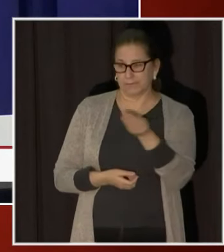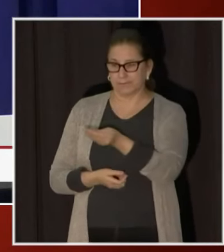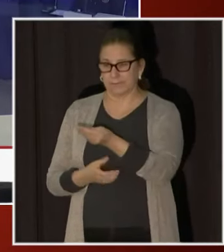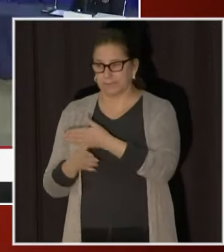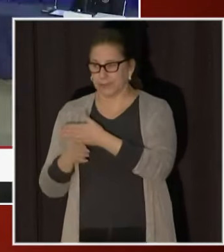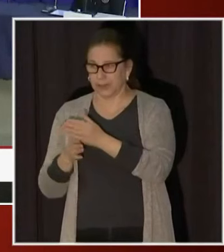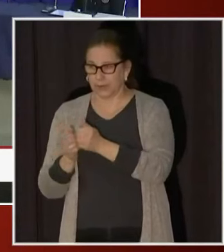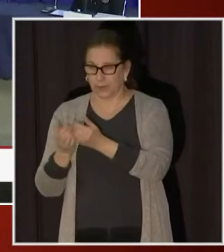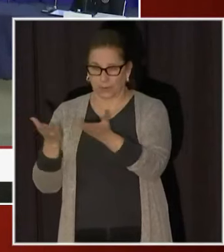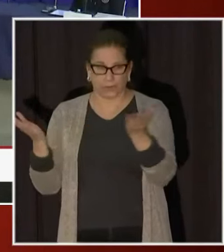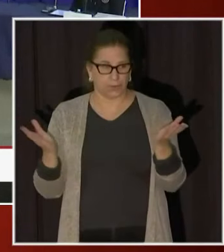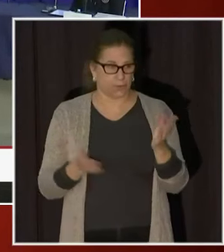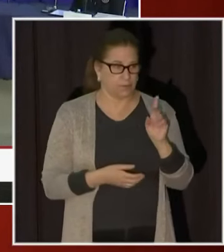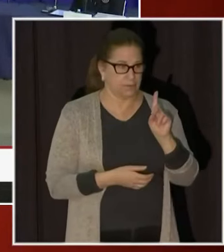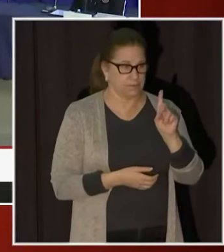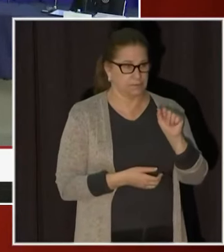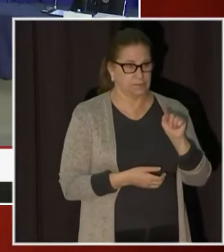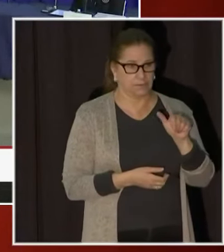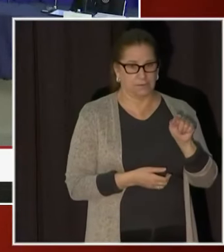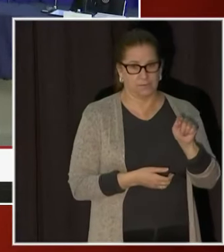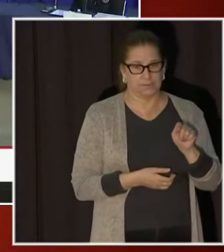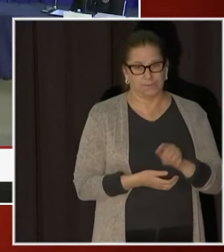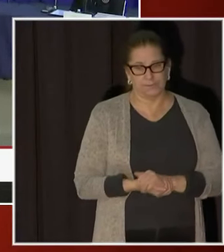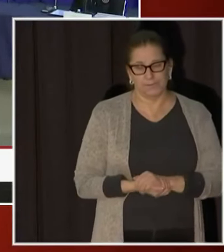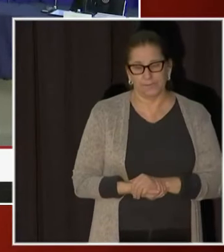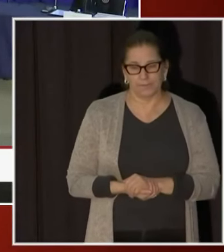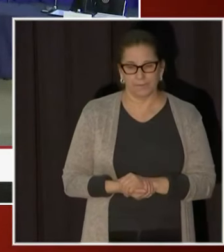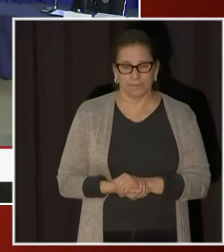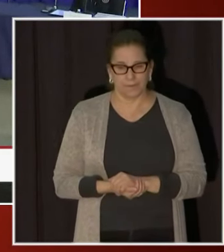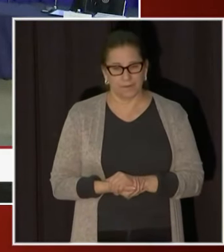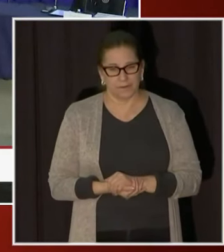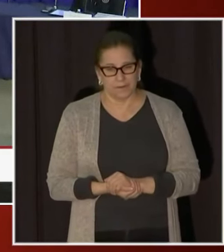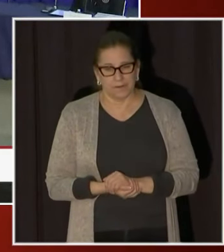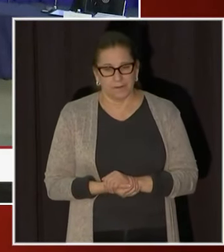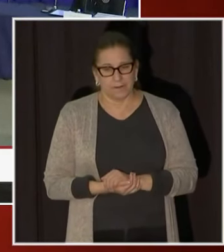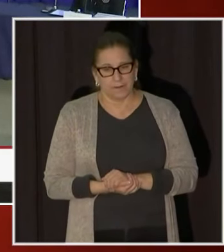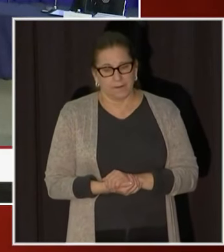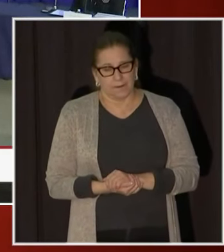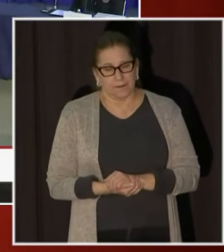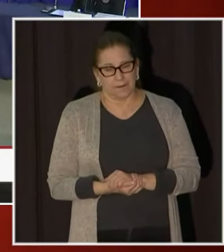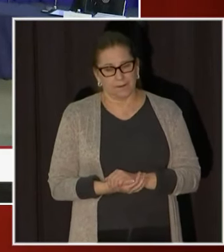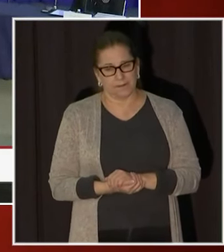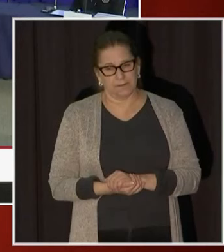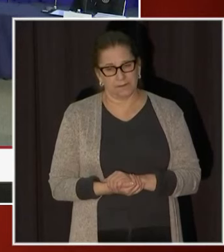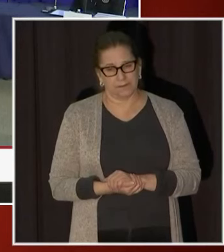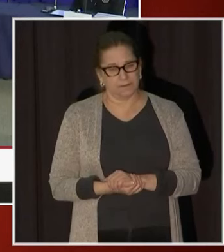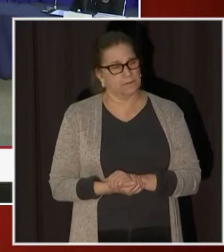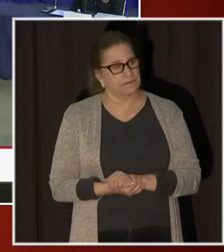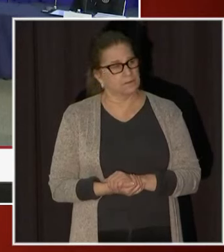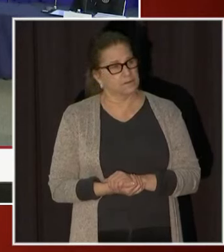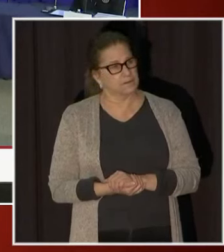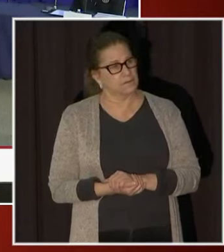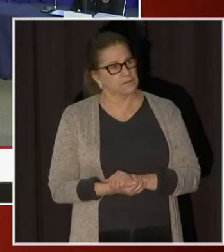hitting several of these, like the sustained decline in infections or the availability of PPE